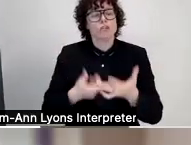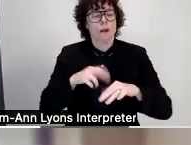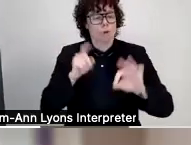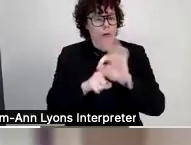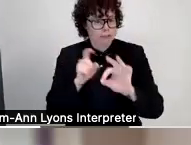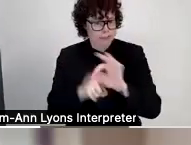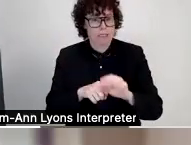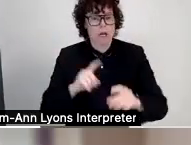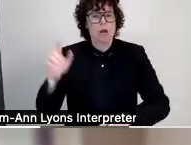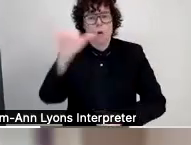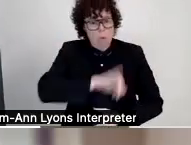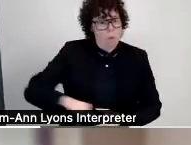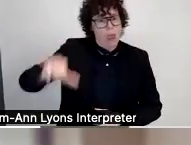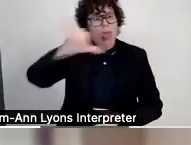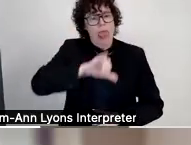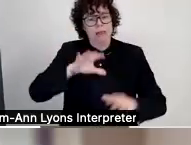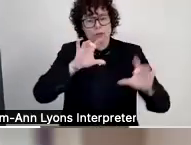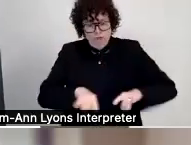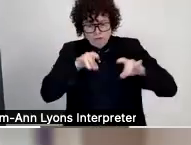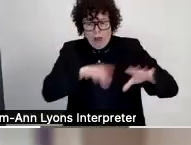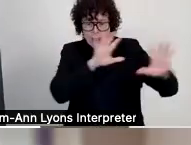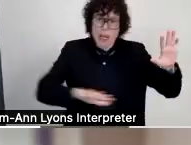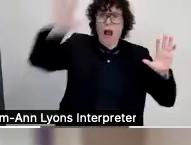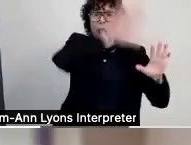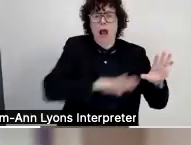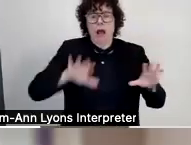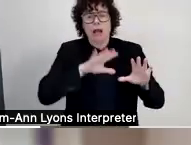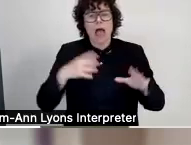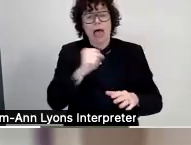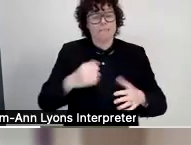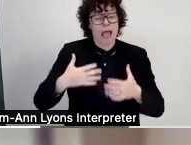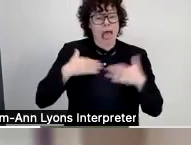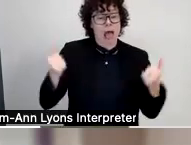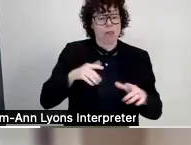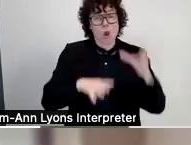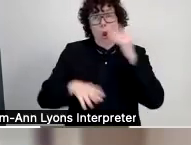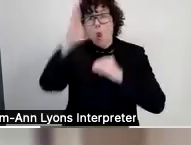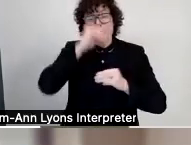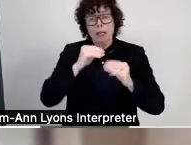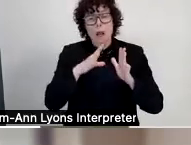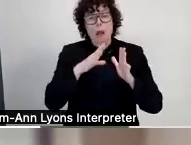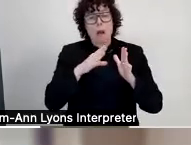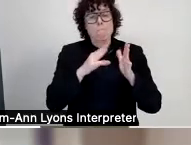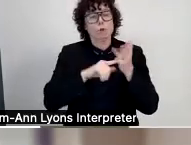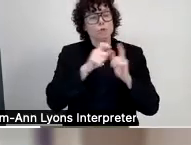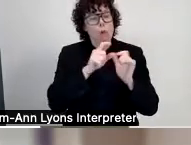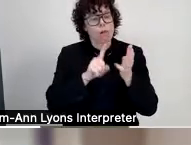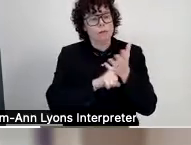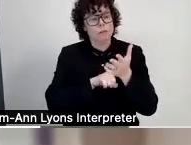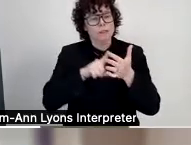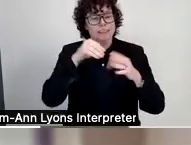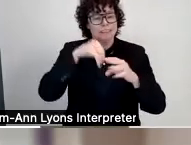on intellectual disability health and what intellectual disability health learning modules and resources are available.